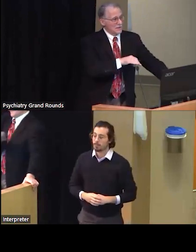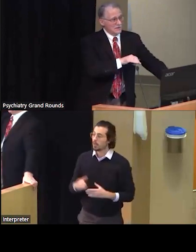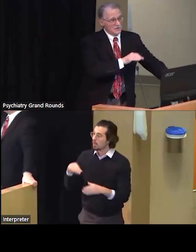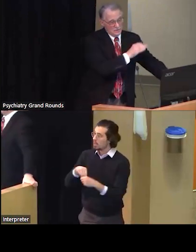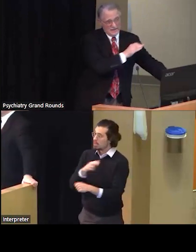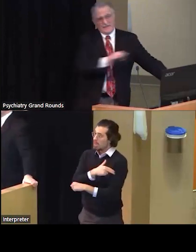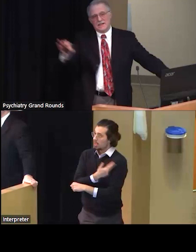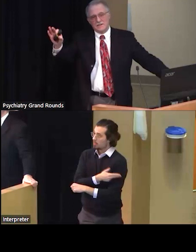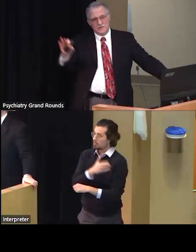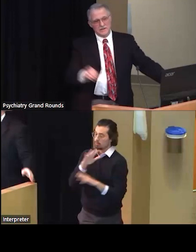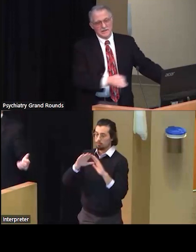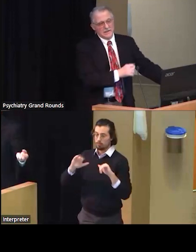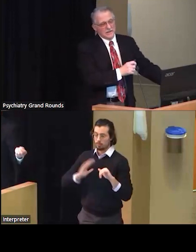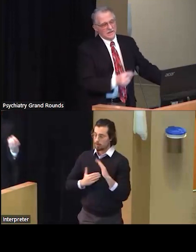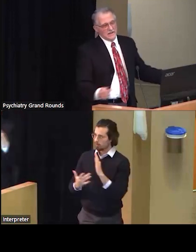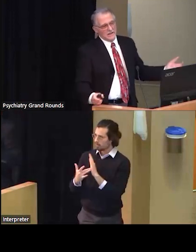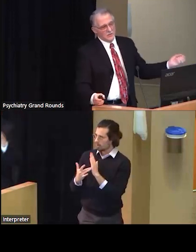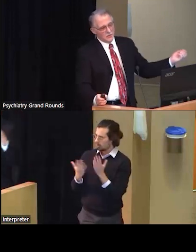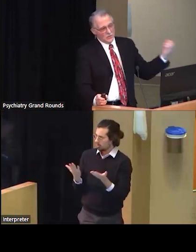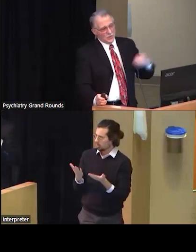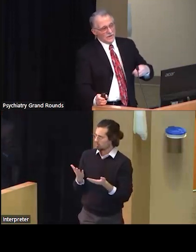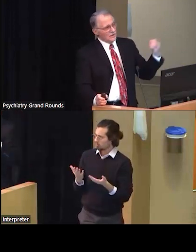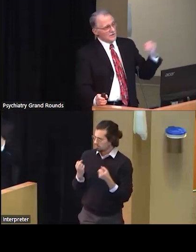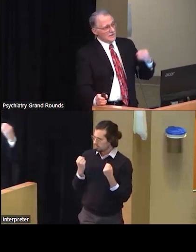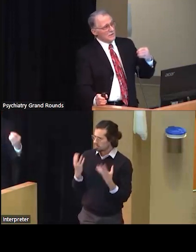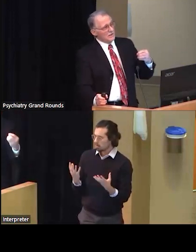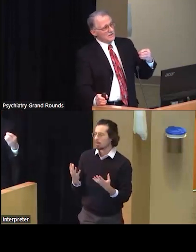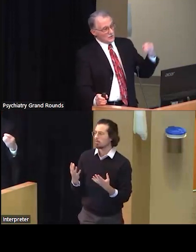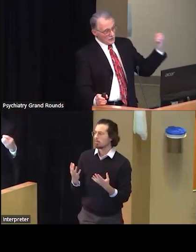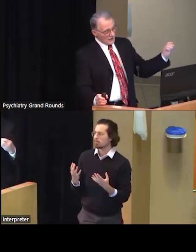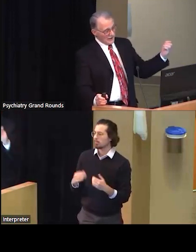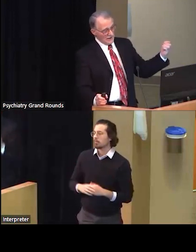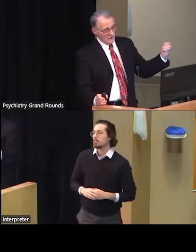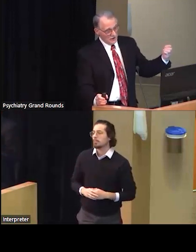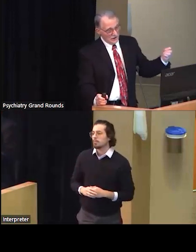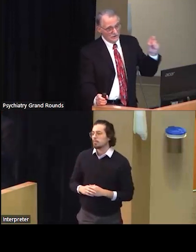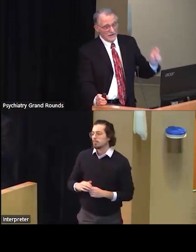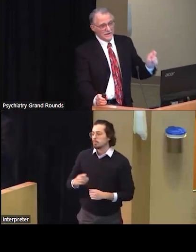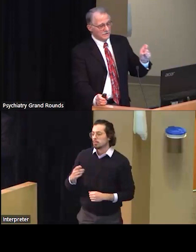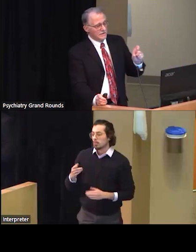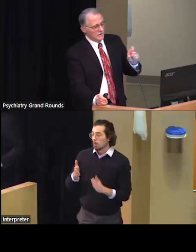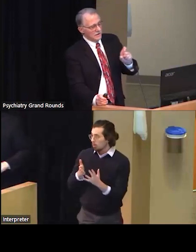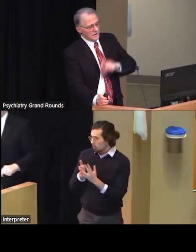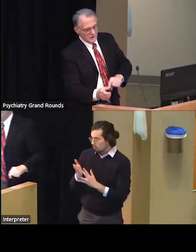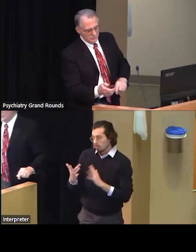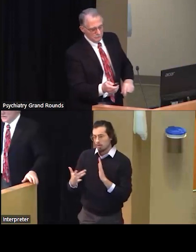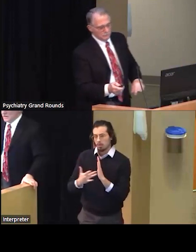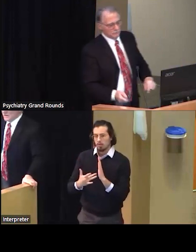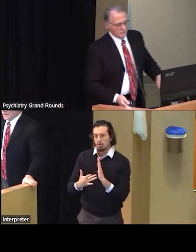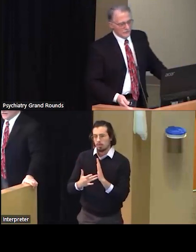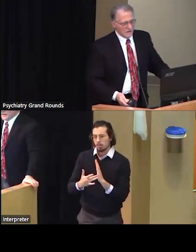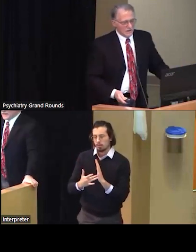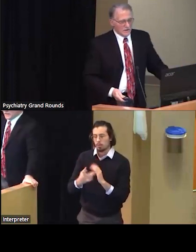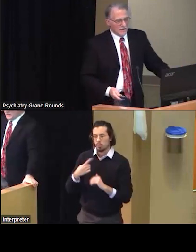the hospital system is technology, and we are the recipients through technology of a lot of